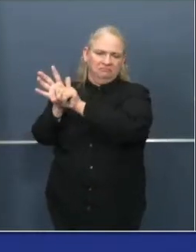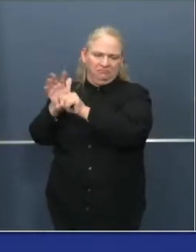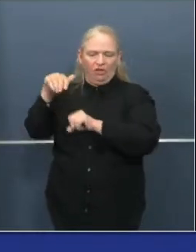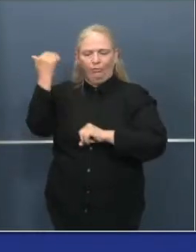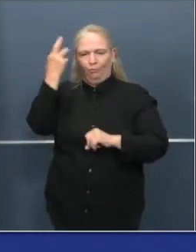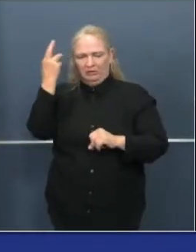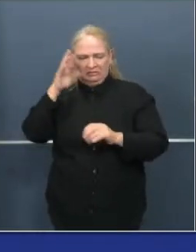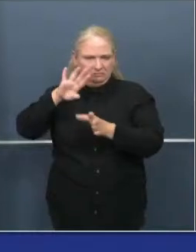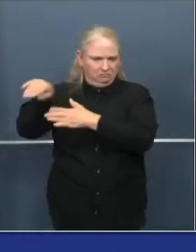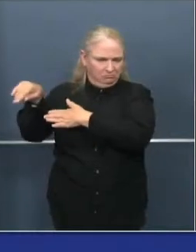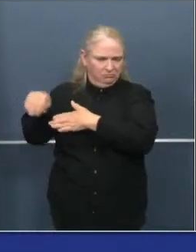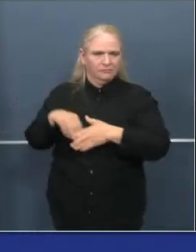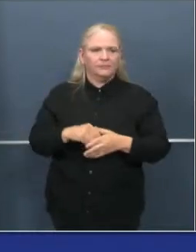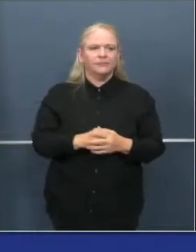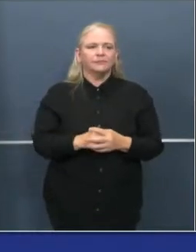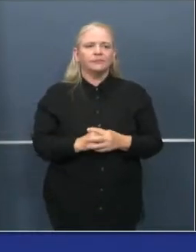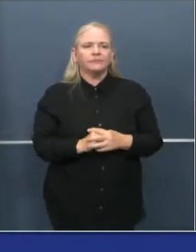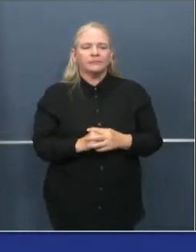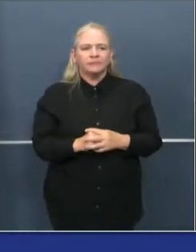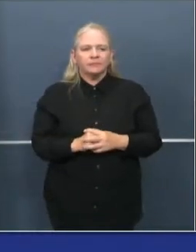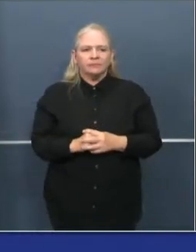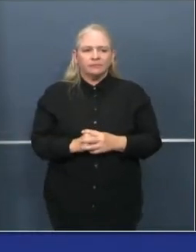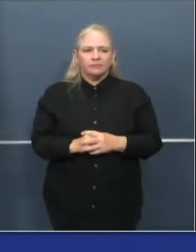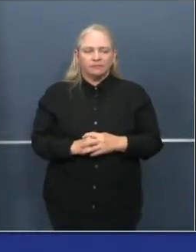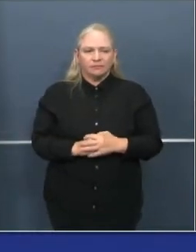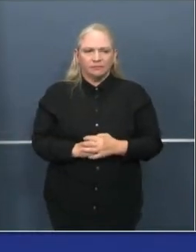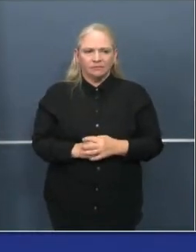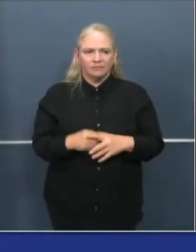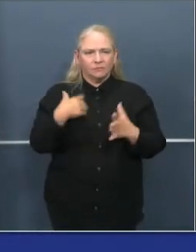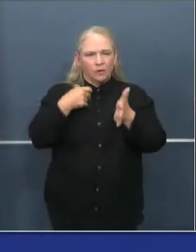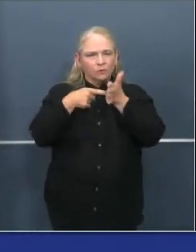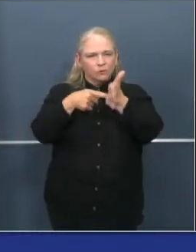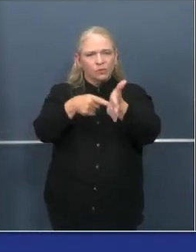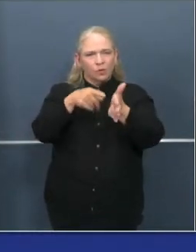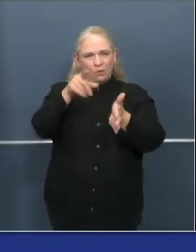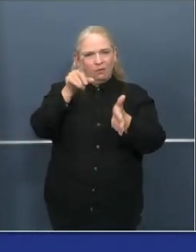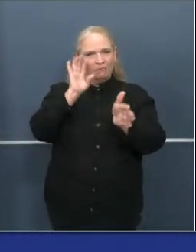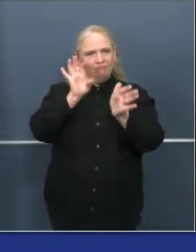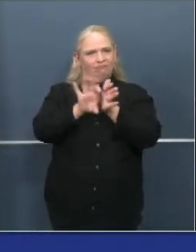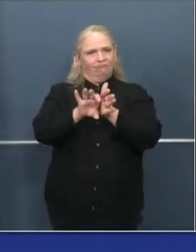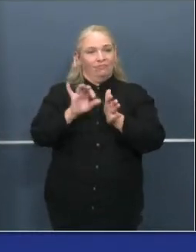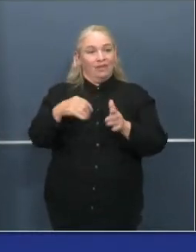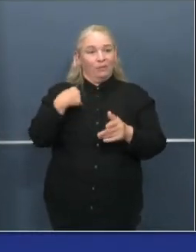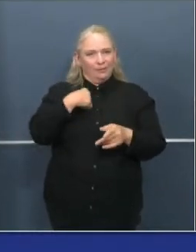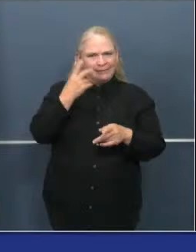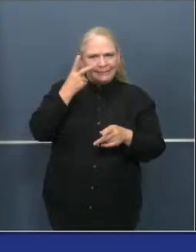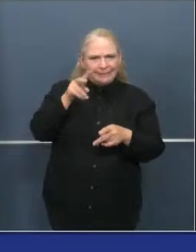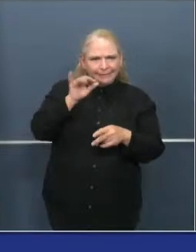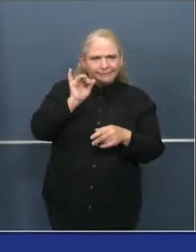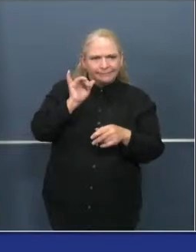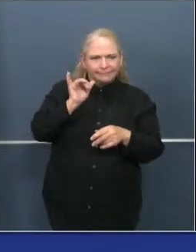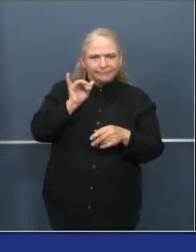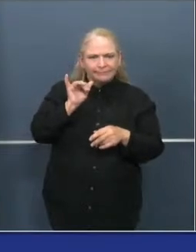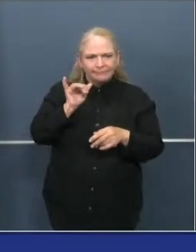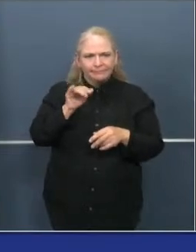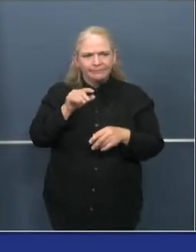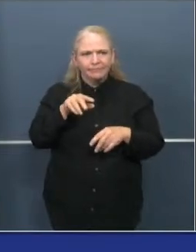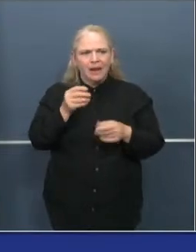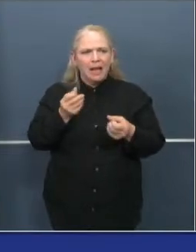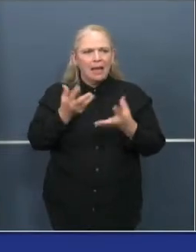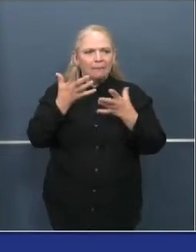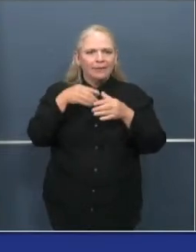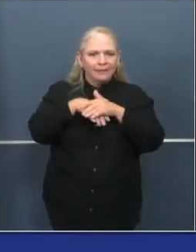There are parts of this state where this number might leave you misled, meaning this number